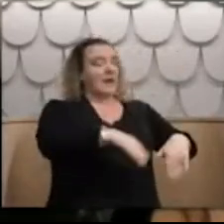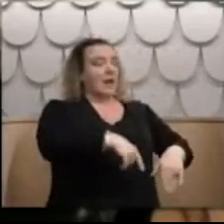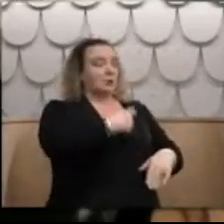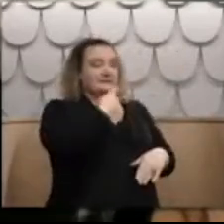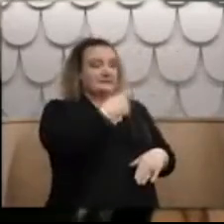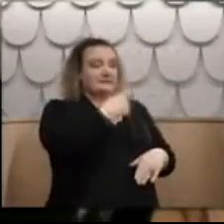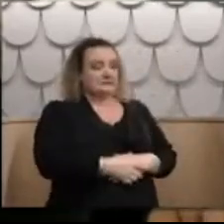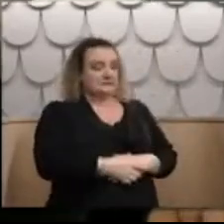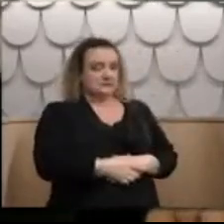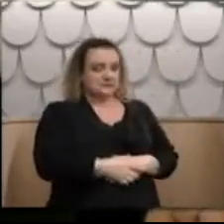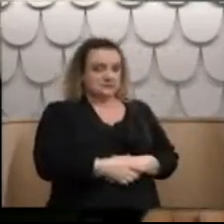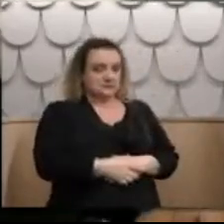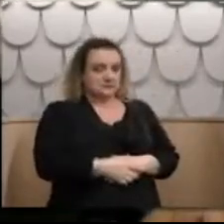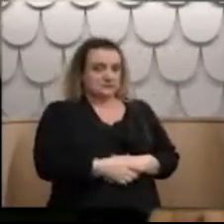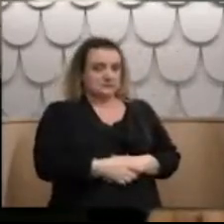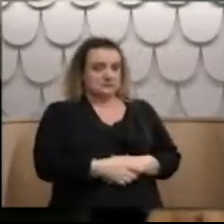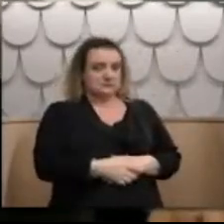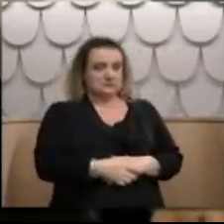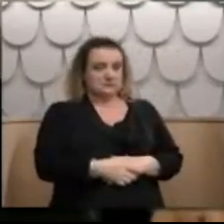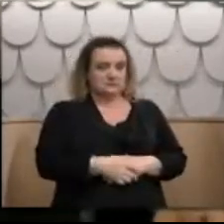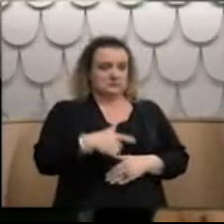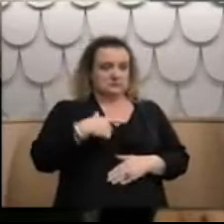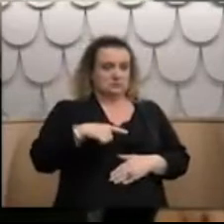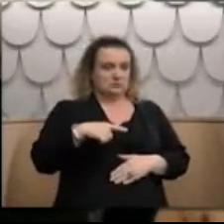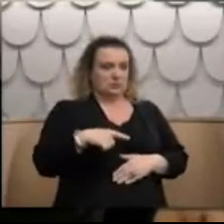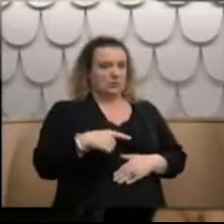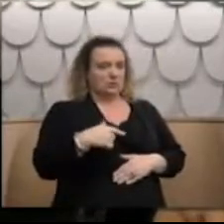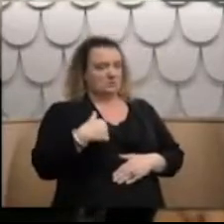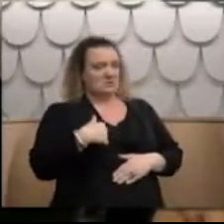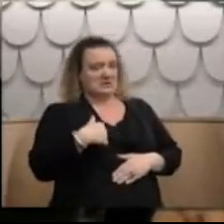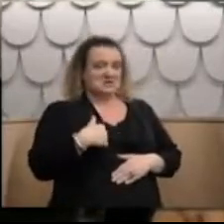To calm me down because I was showing some high tensions.